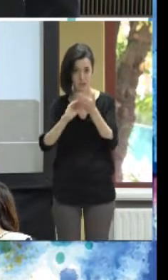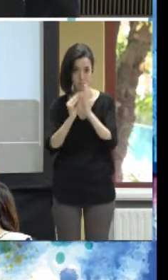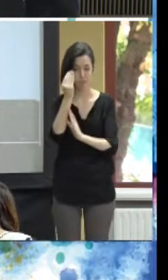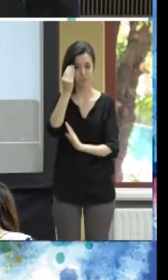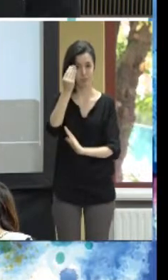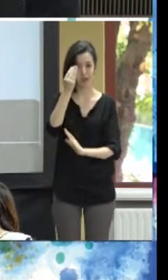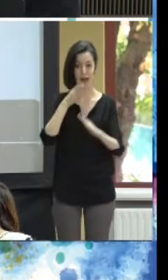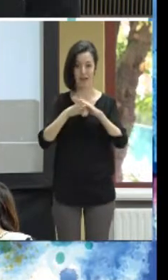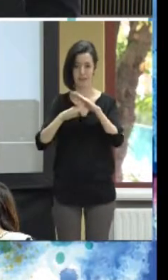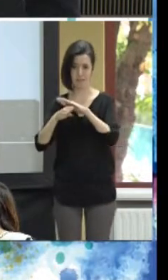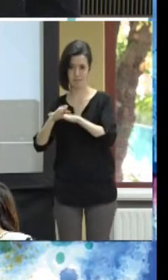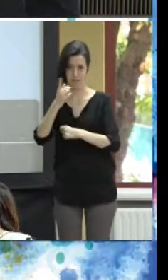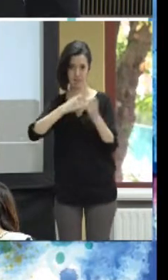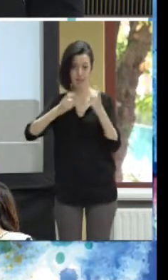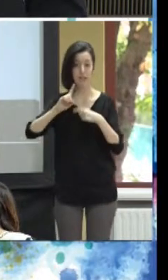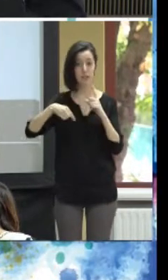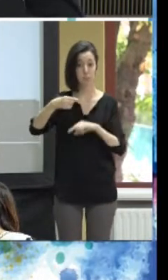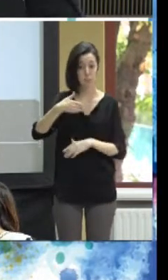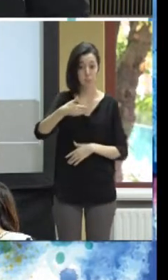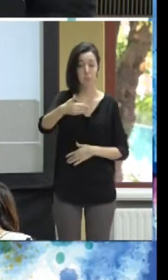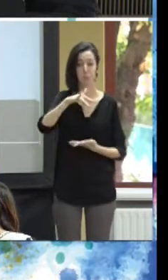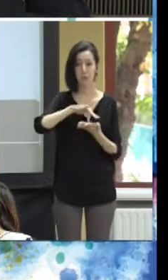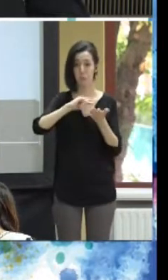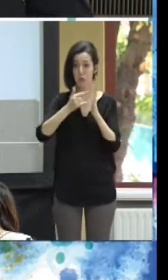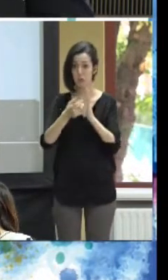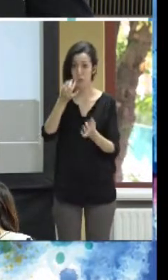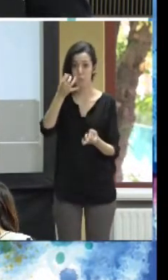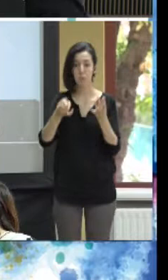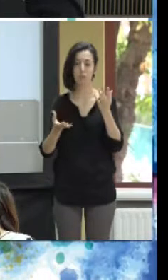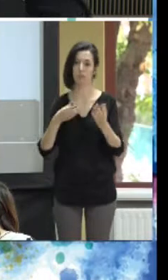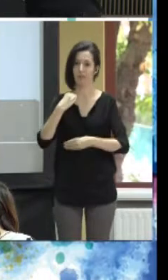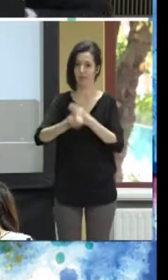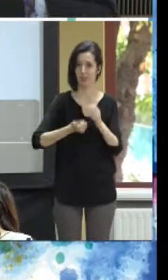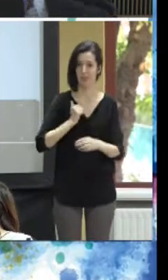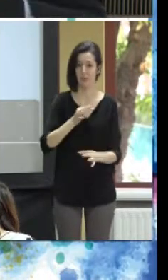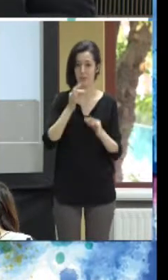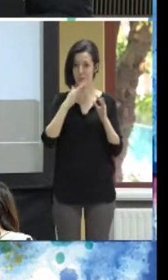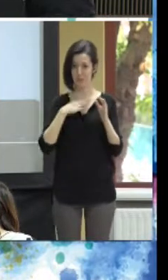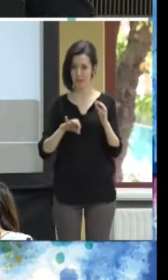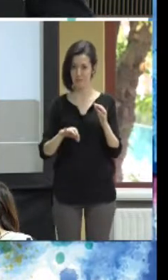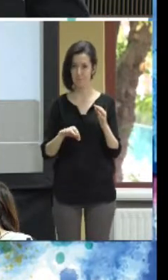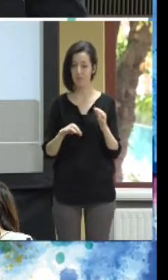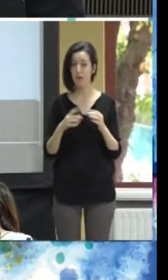database of accessible content that can be reutilized in future projects